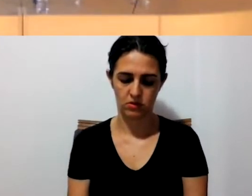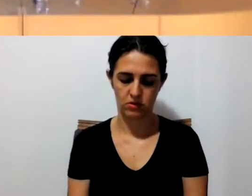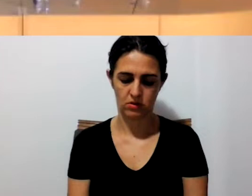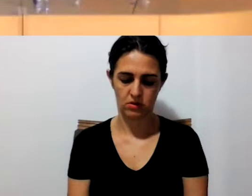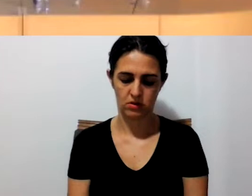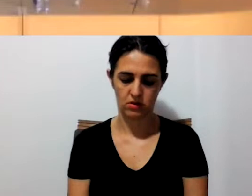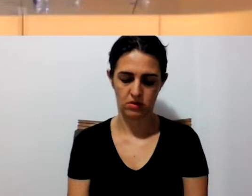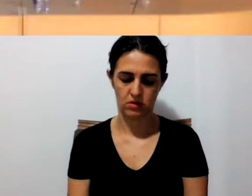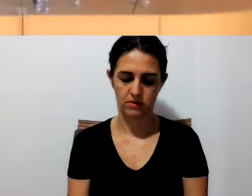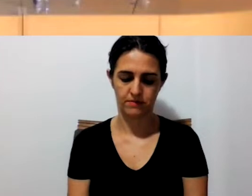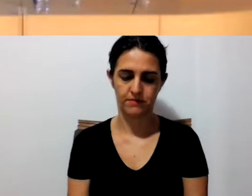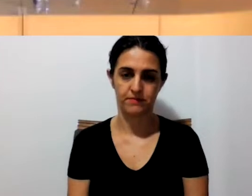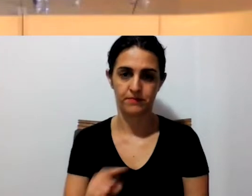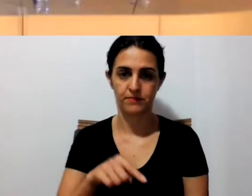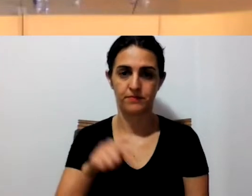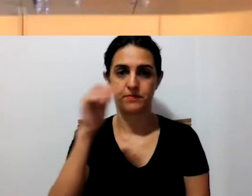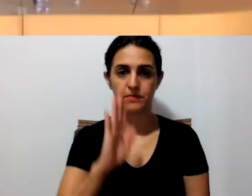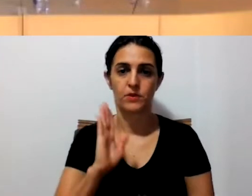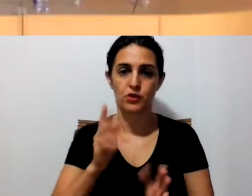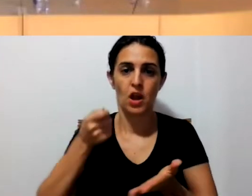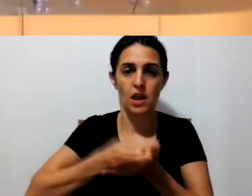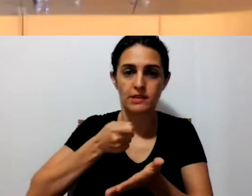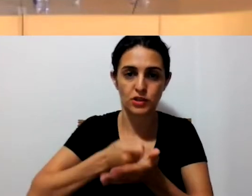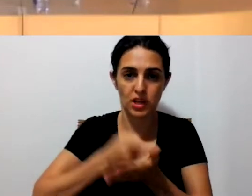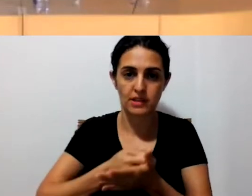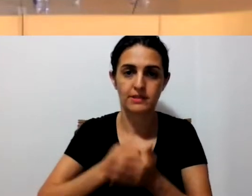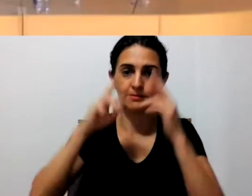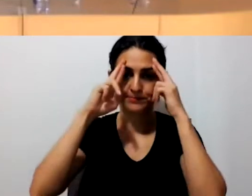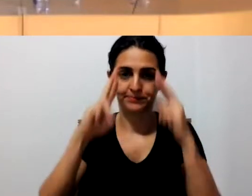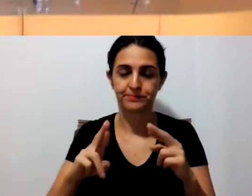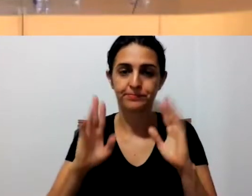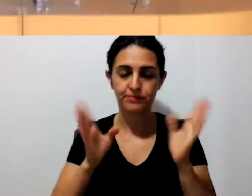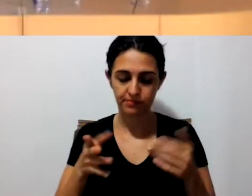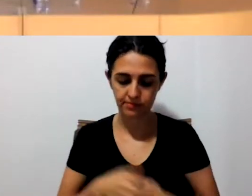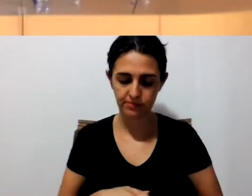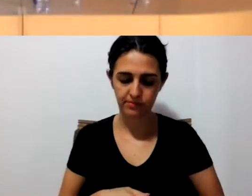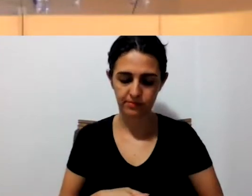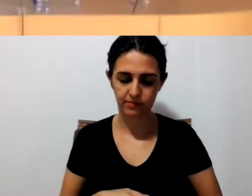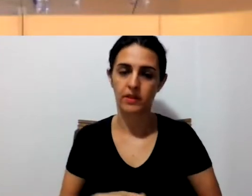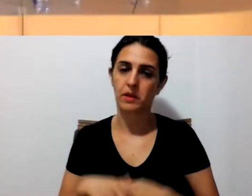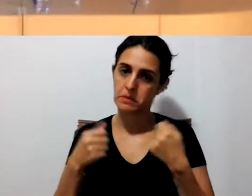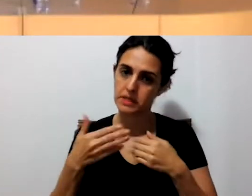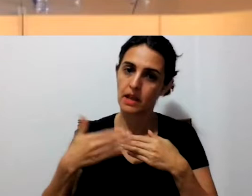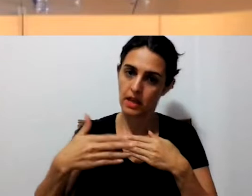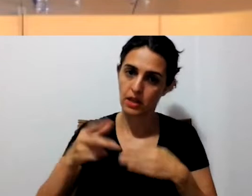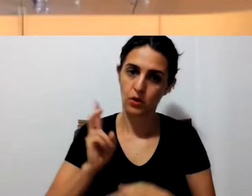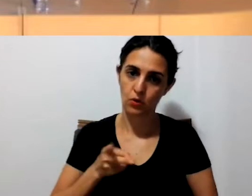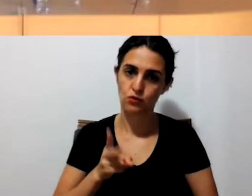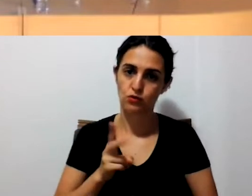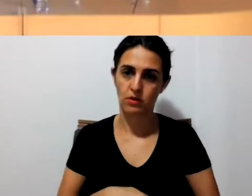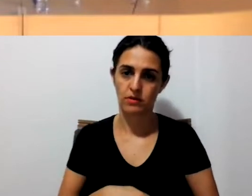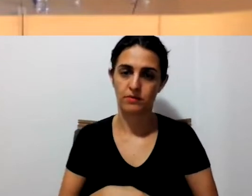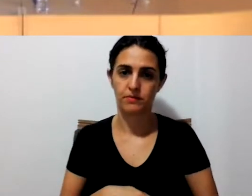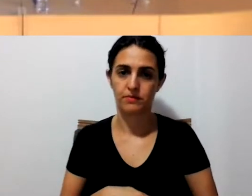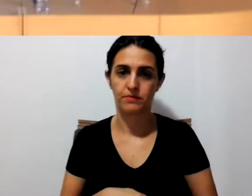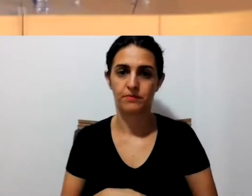country, key leader, the 8th largest economy in the world, like Brazil, really has to have a seat